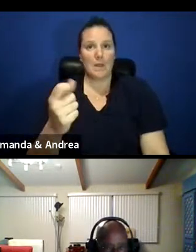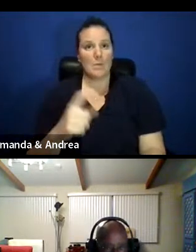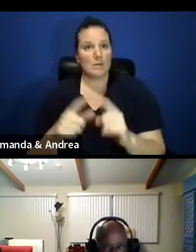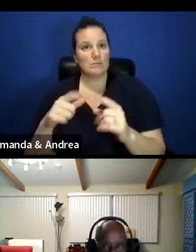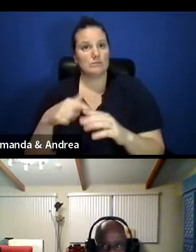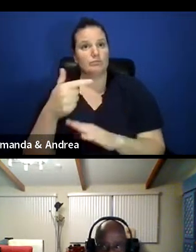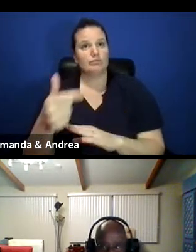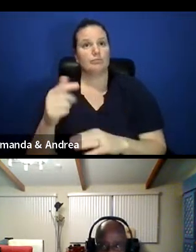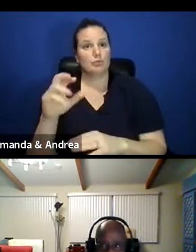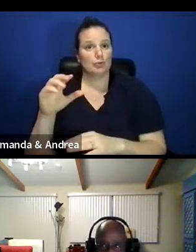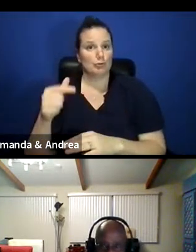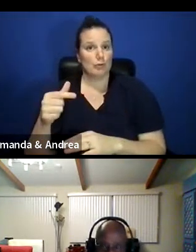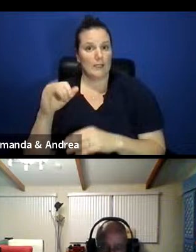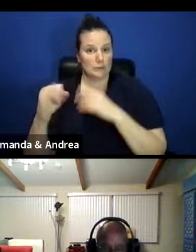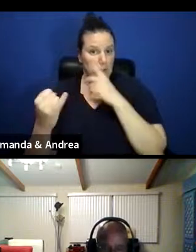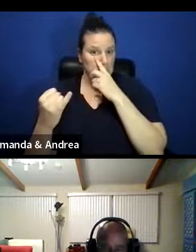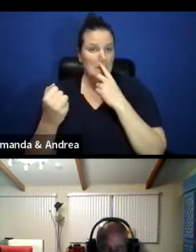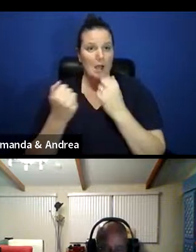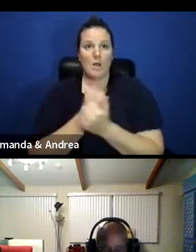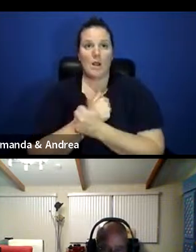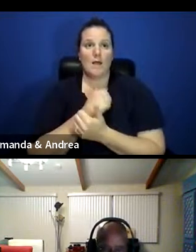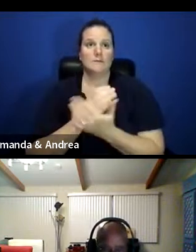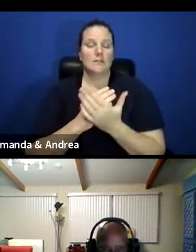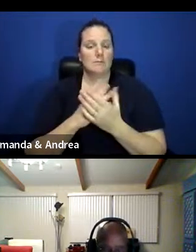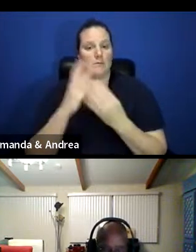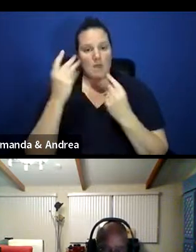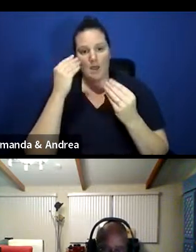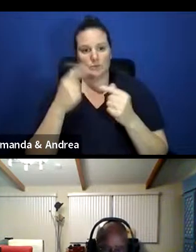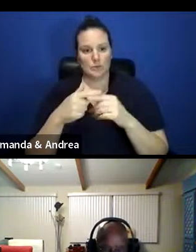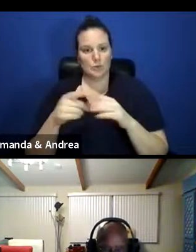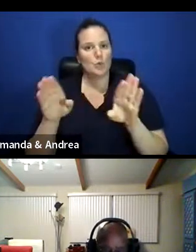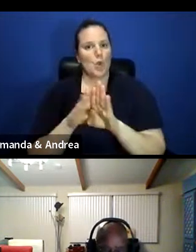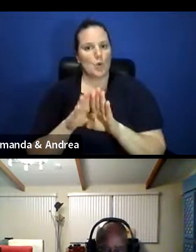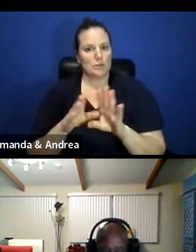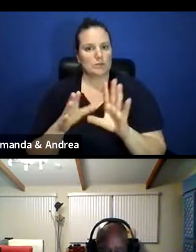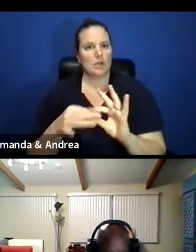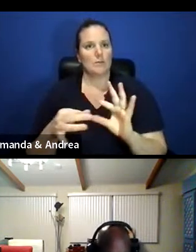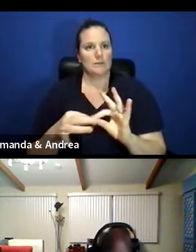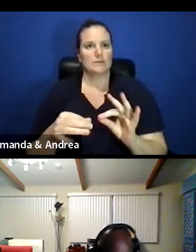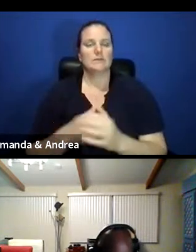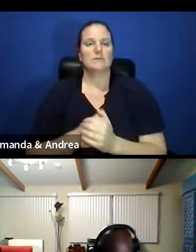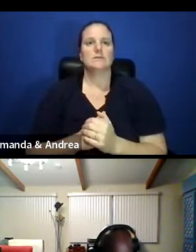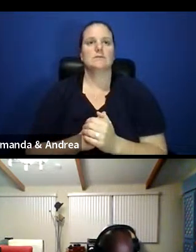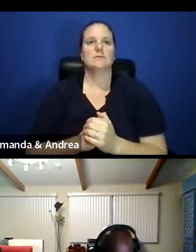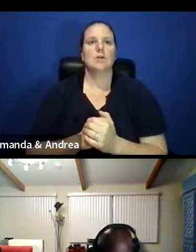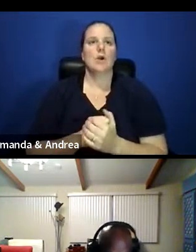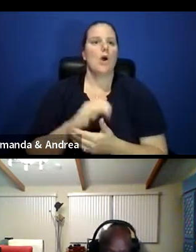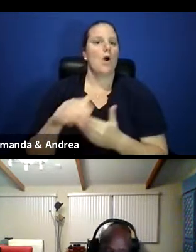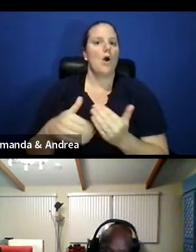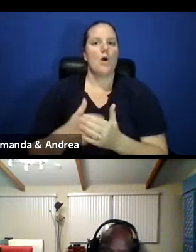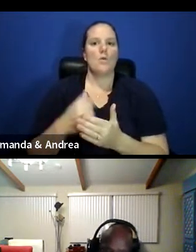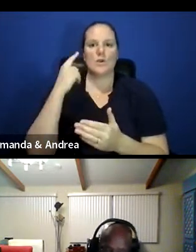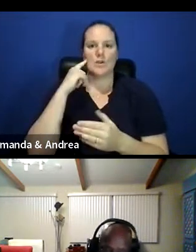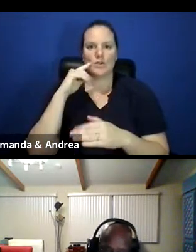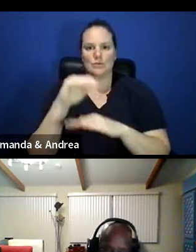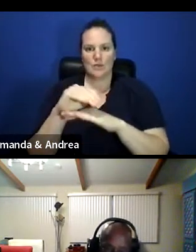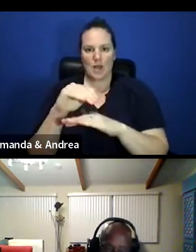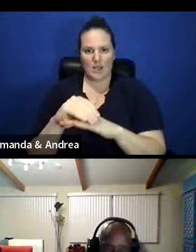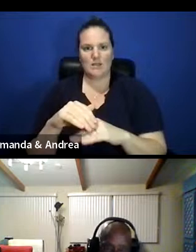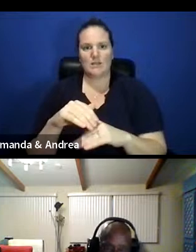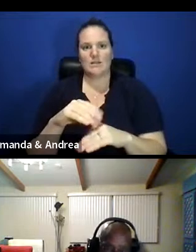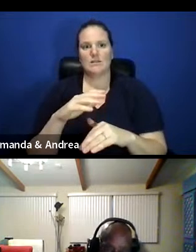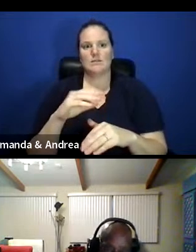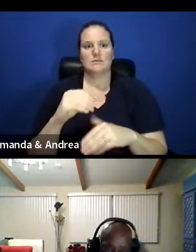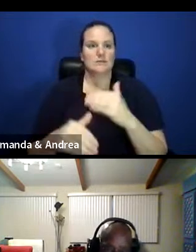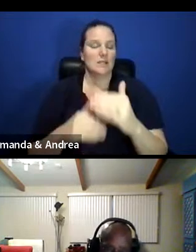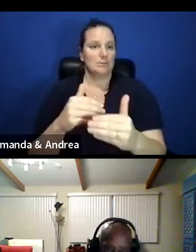Greg. Greg, I'd love some parting thoughts from you or closing remarks in terms of all we've heard about tonight and steps